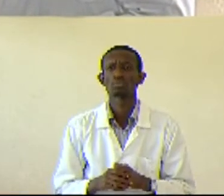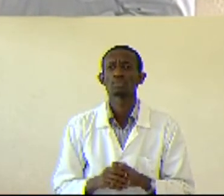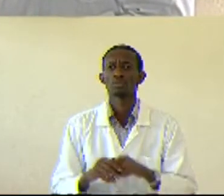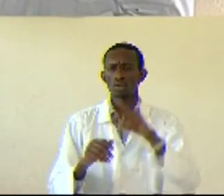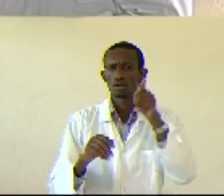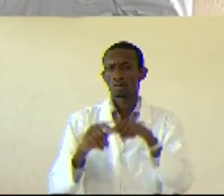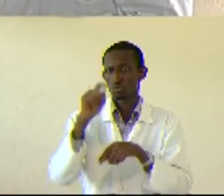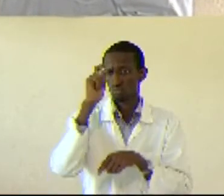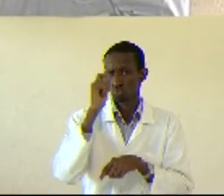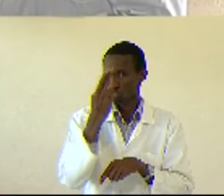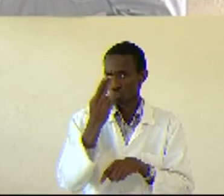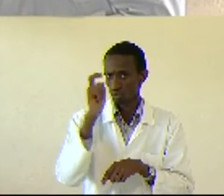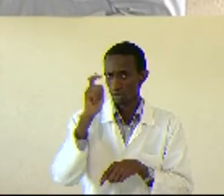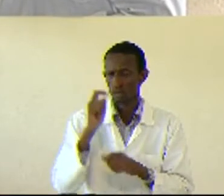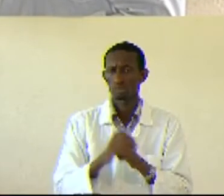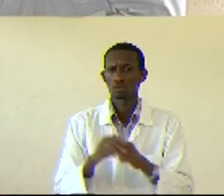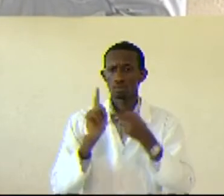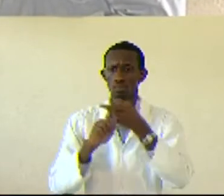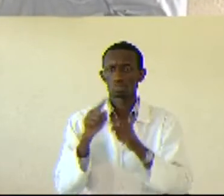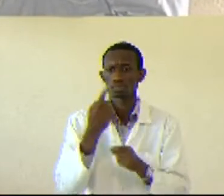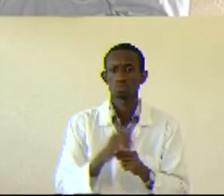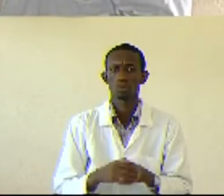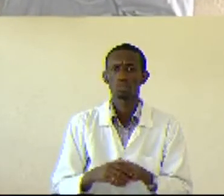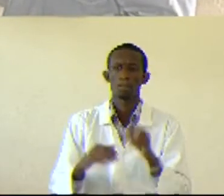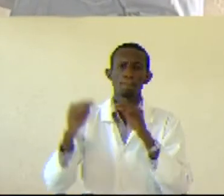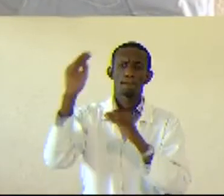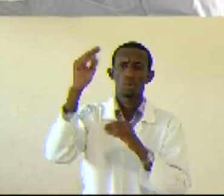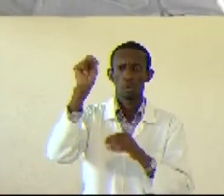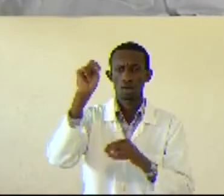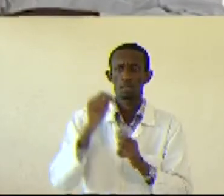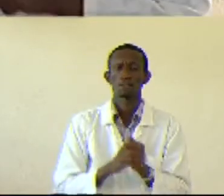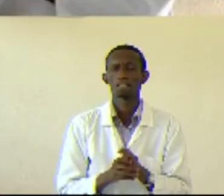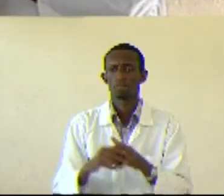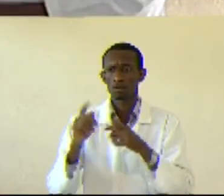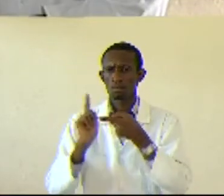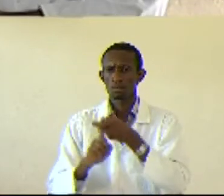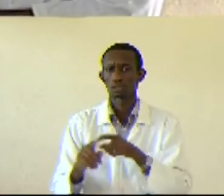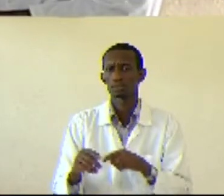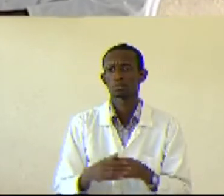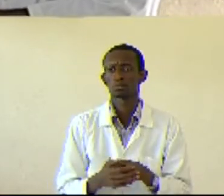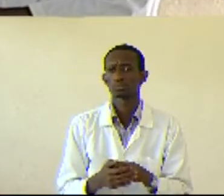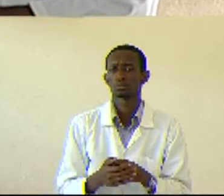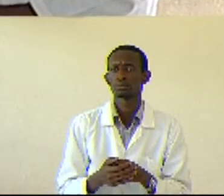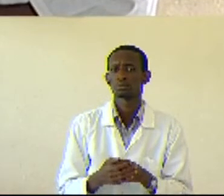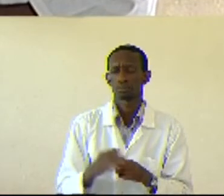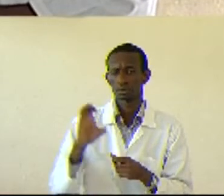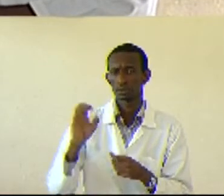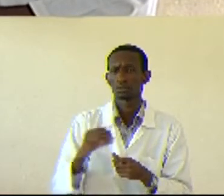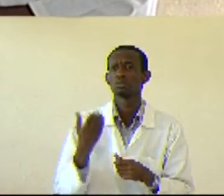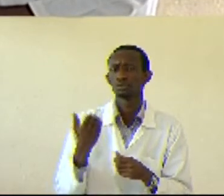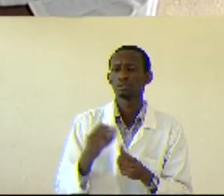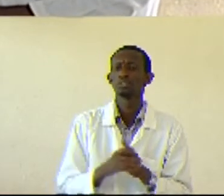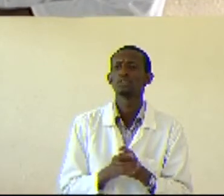2x plus 1 power n plus 1 plus c. Then for me, a is the coefficient of